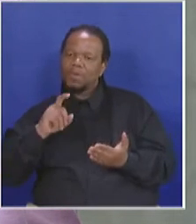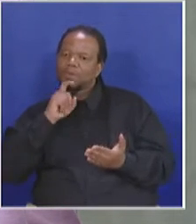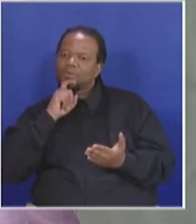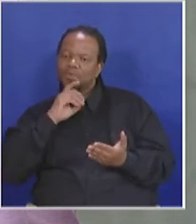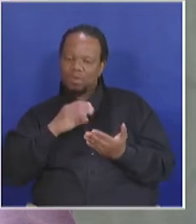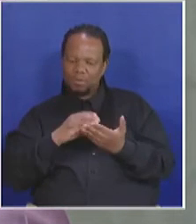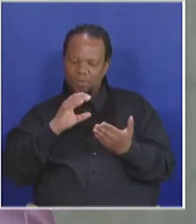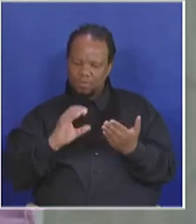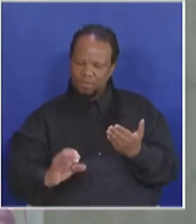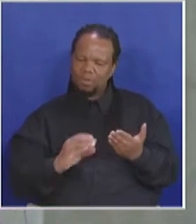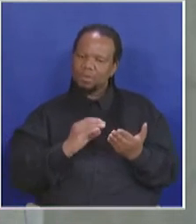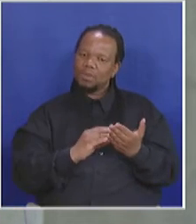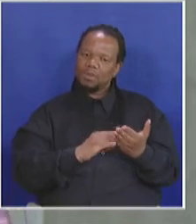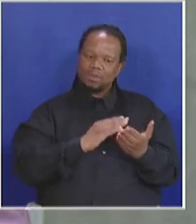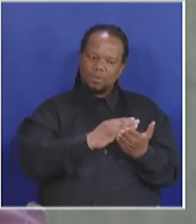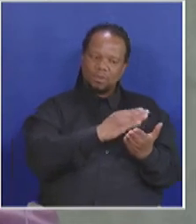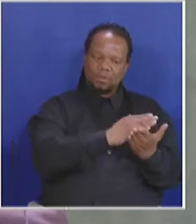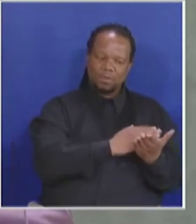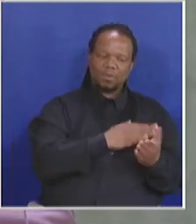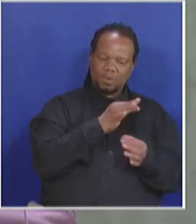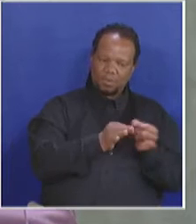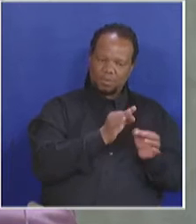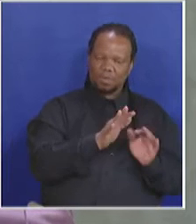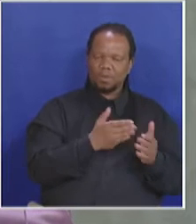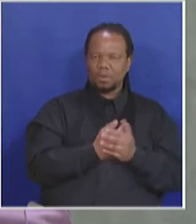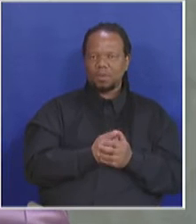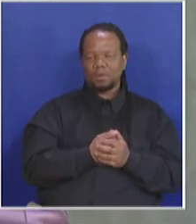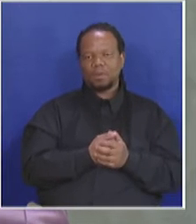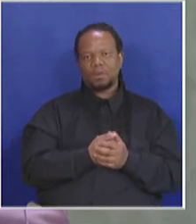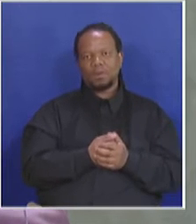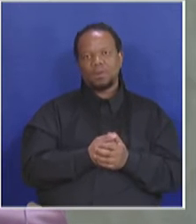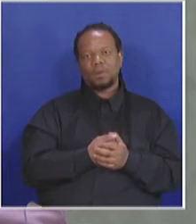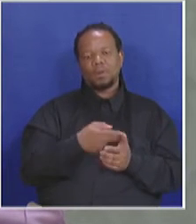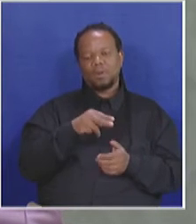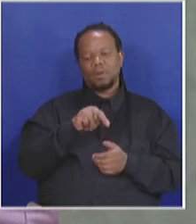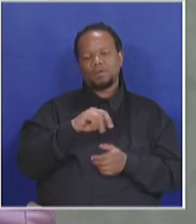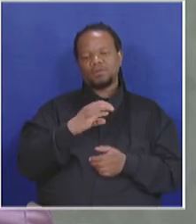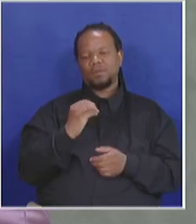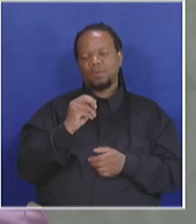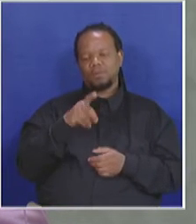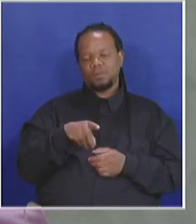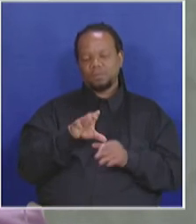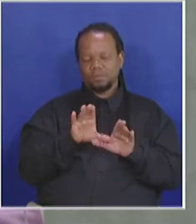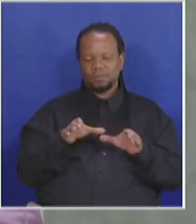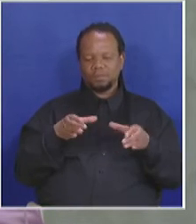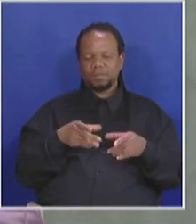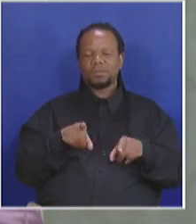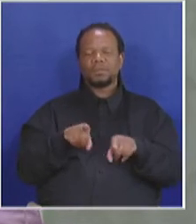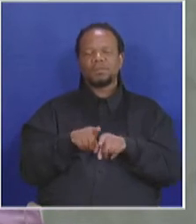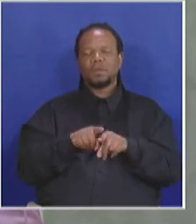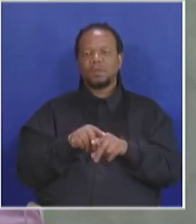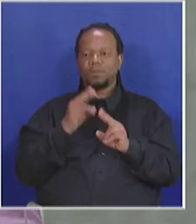of process underway. Chairperson, the delegation also conducted a site visit at the